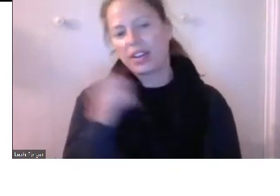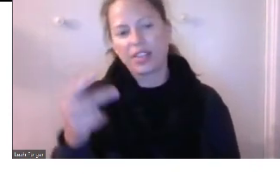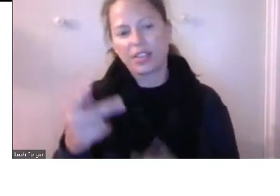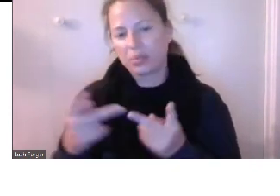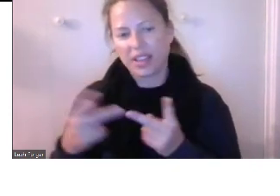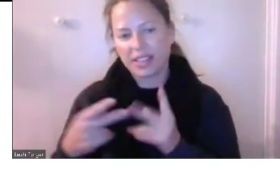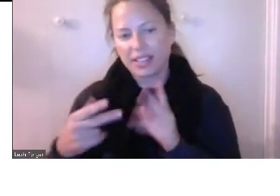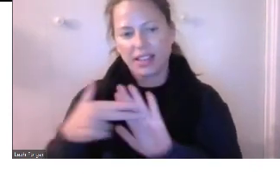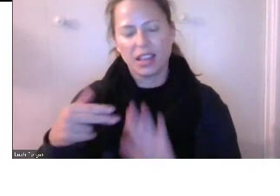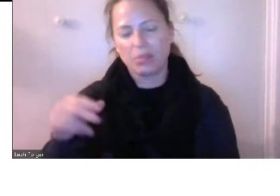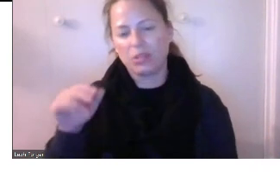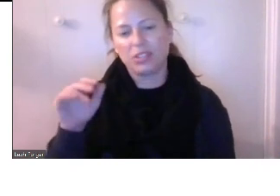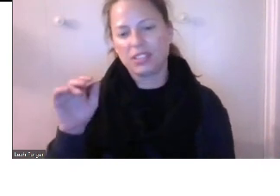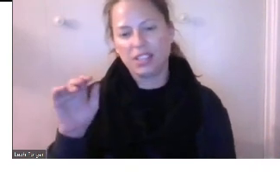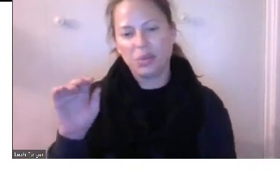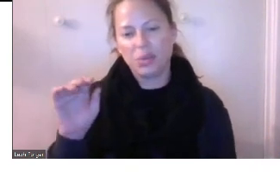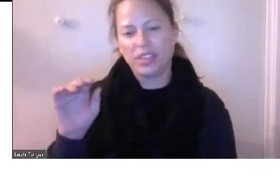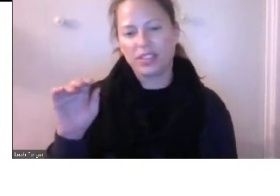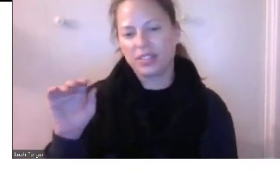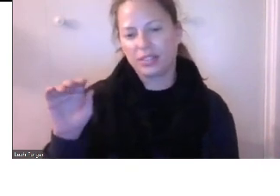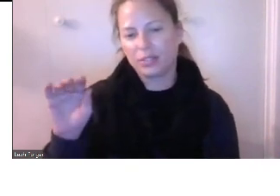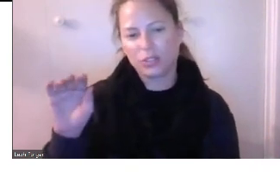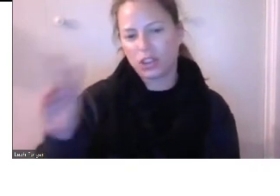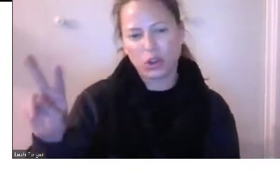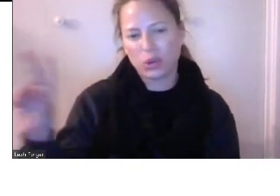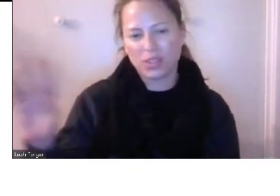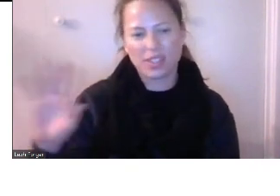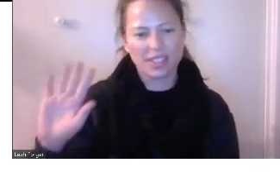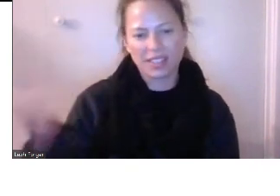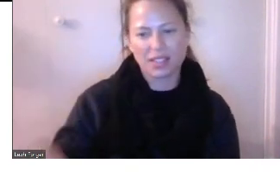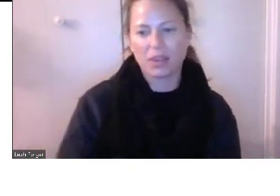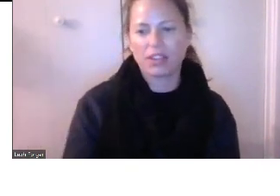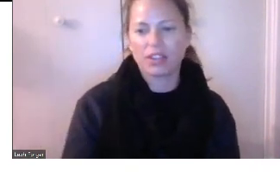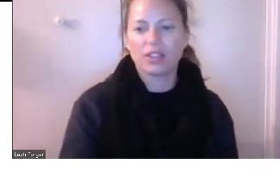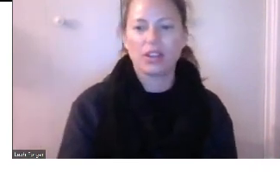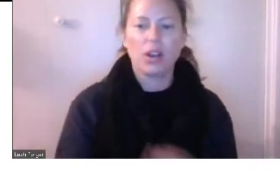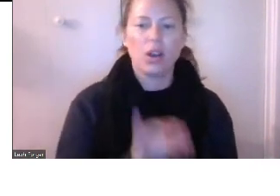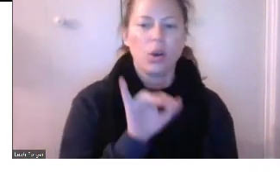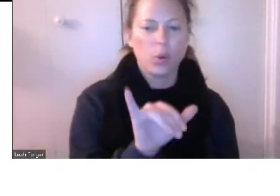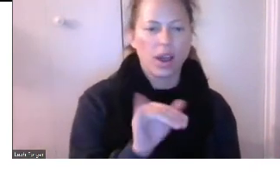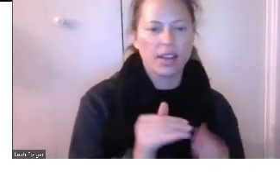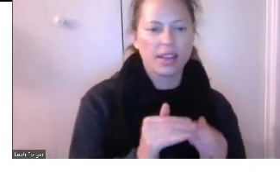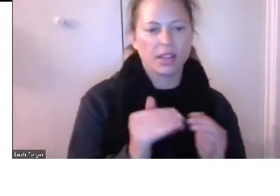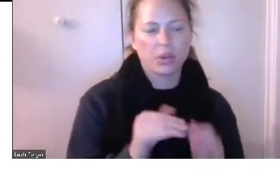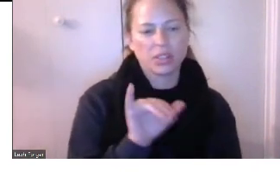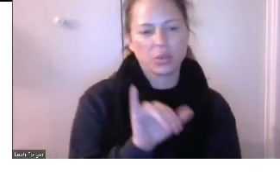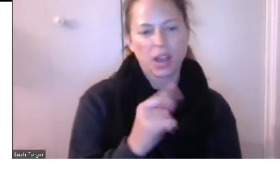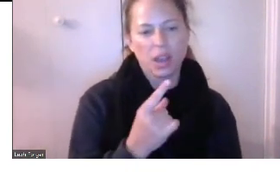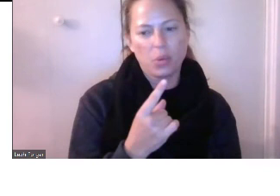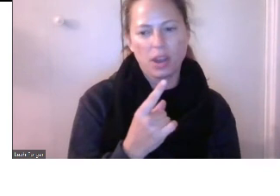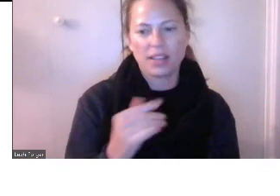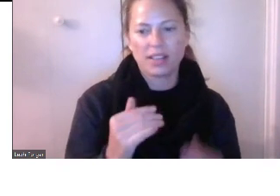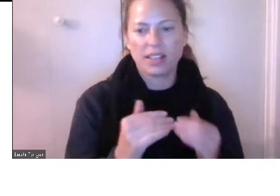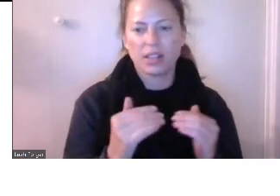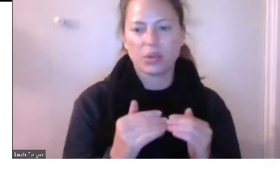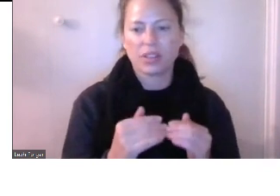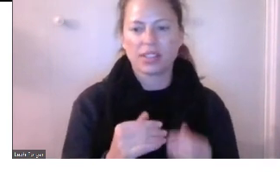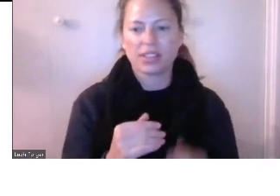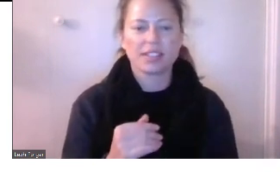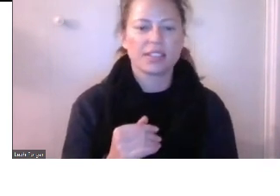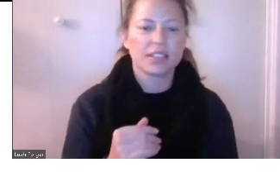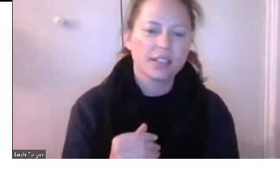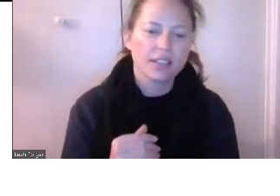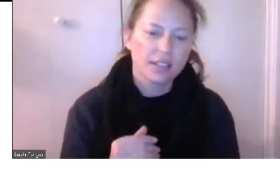does not matter. Okay, so now I'm going to do y minus y1 equals mx minus